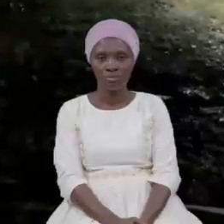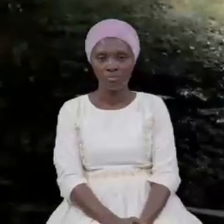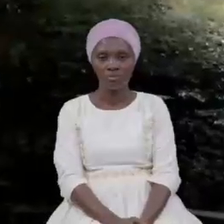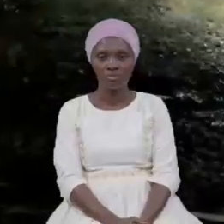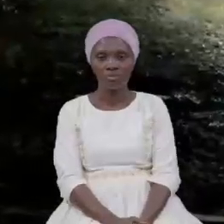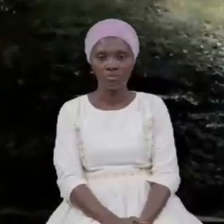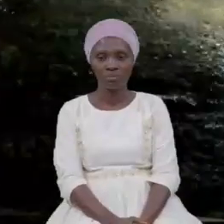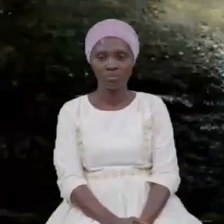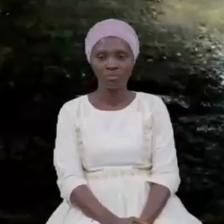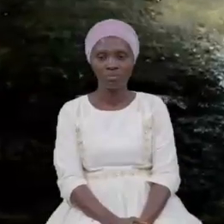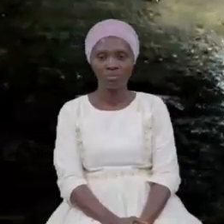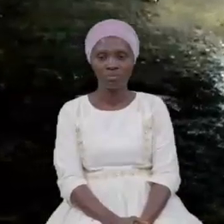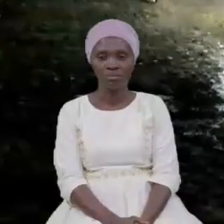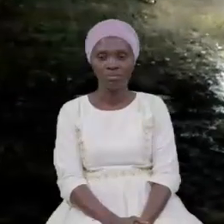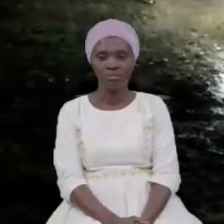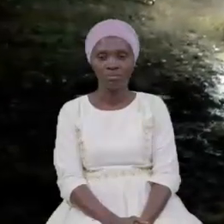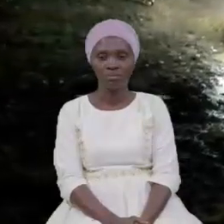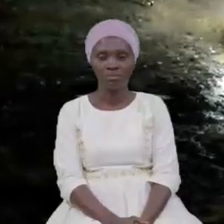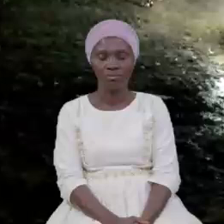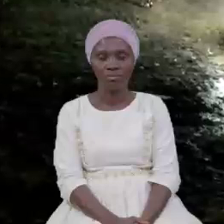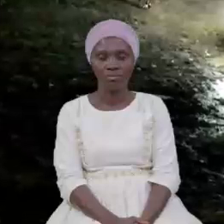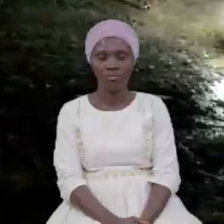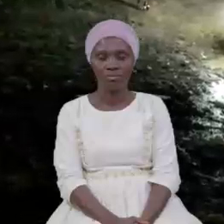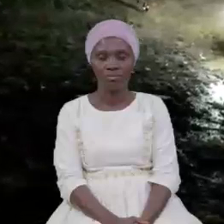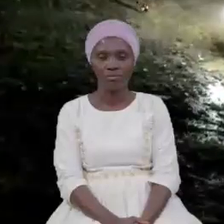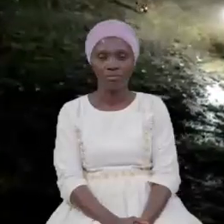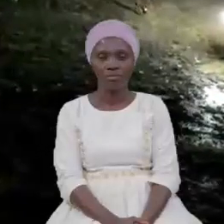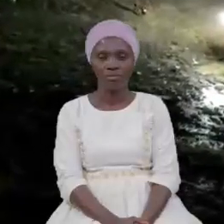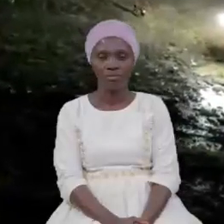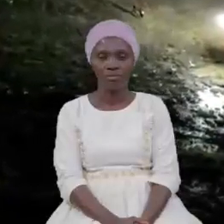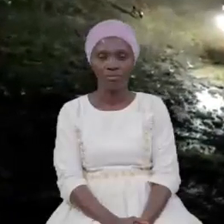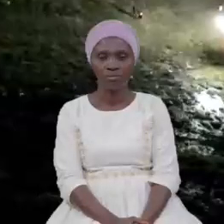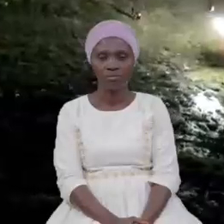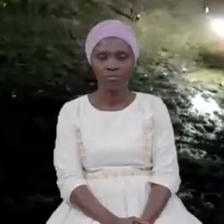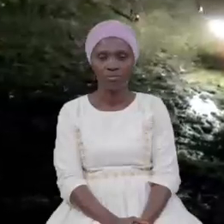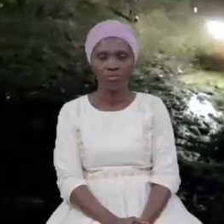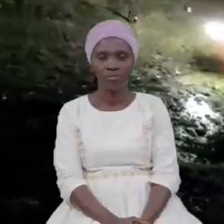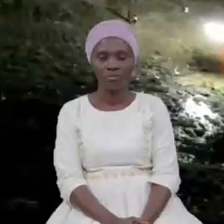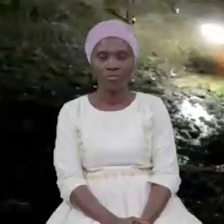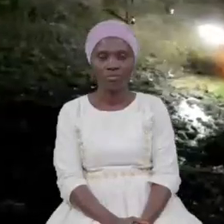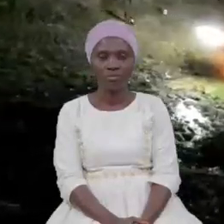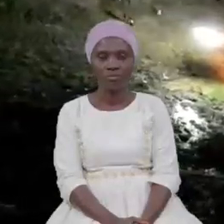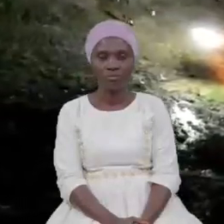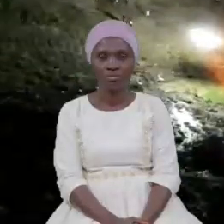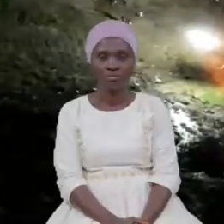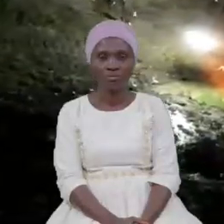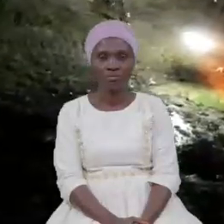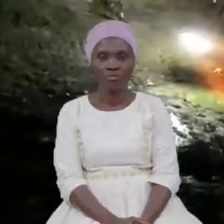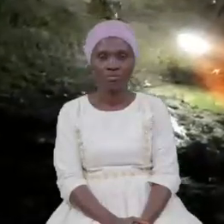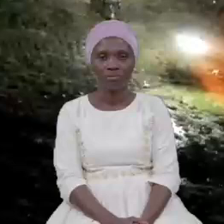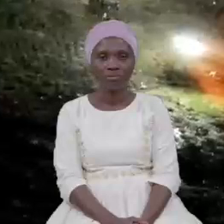know, rose up and willingly and joyfully tonight, they are surrendering their